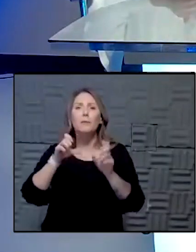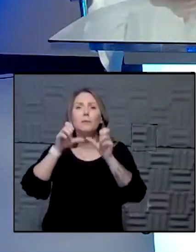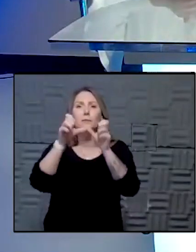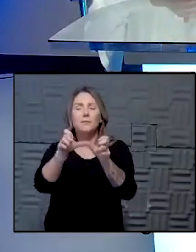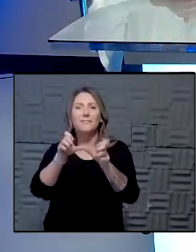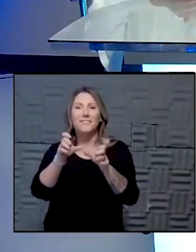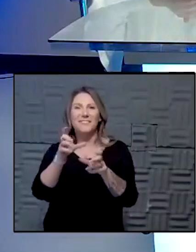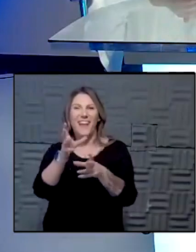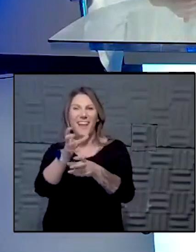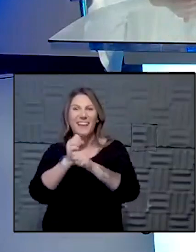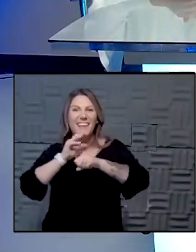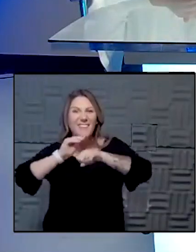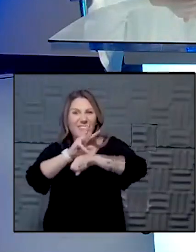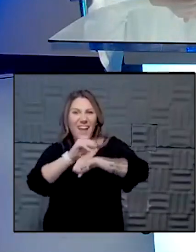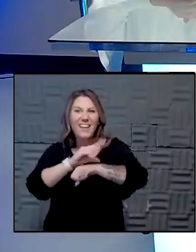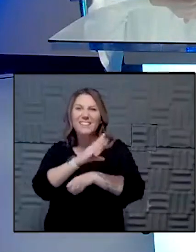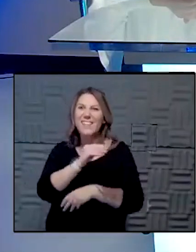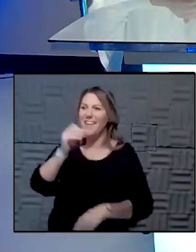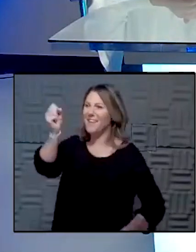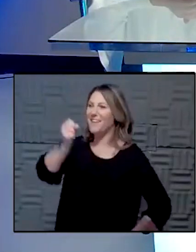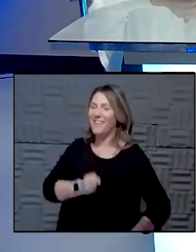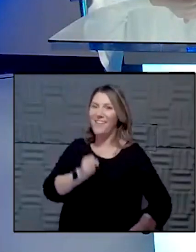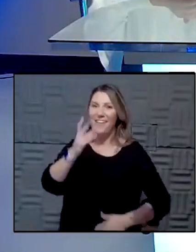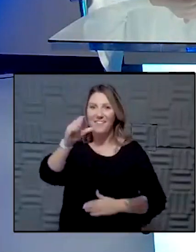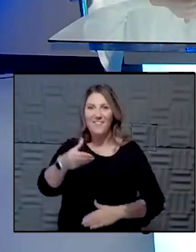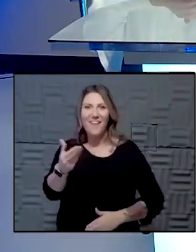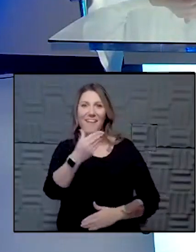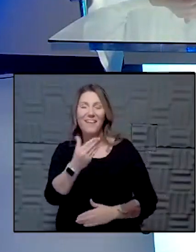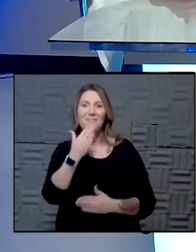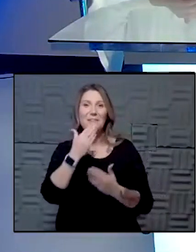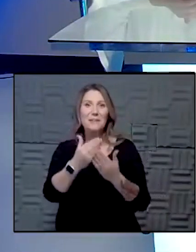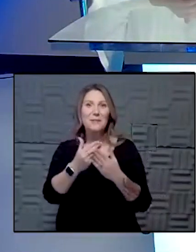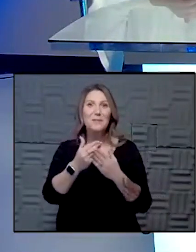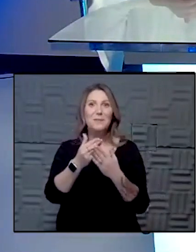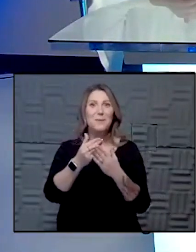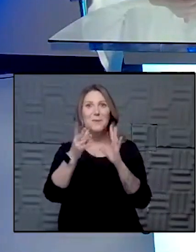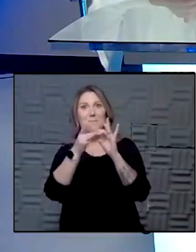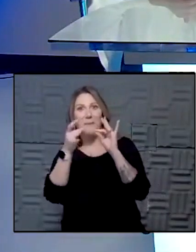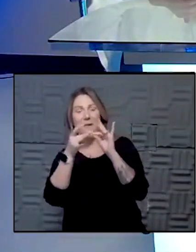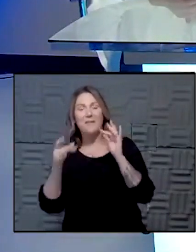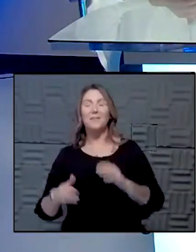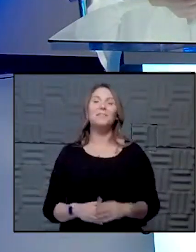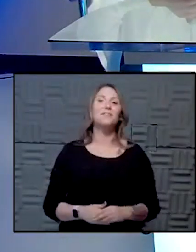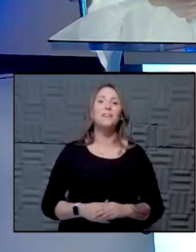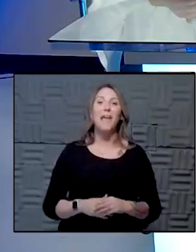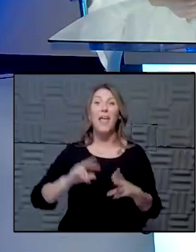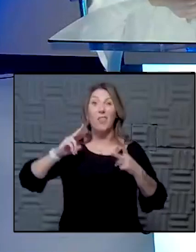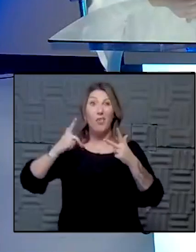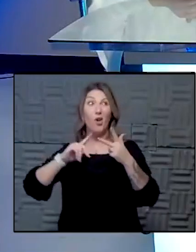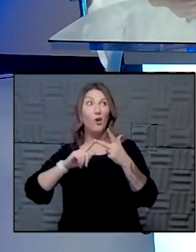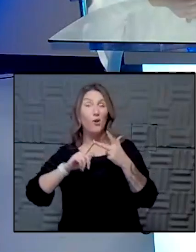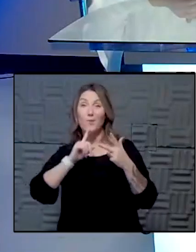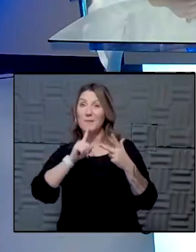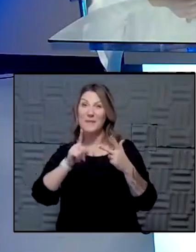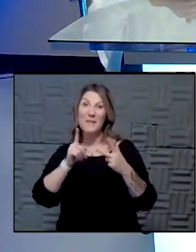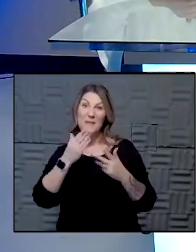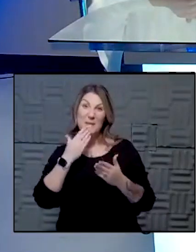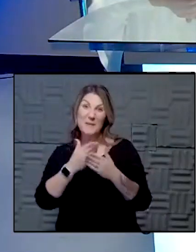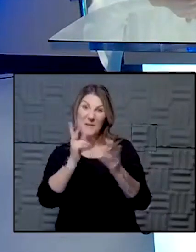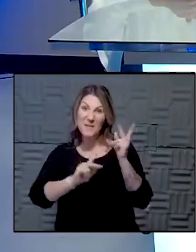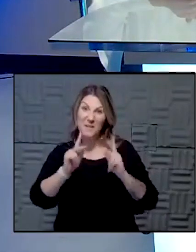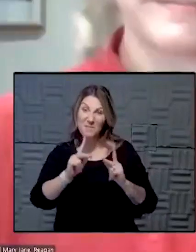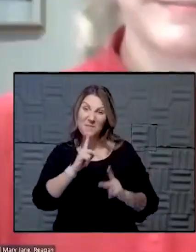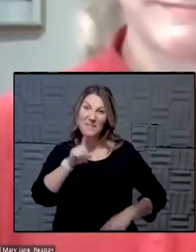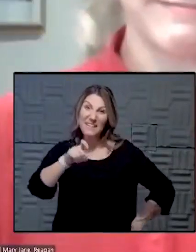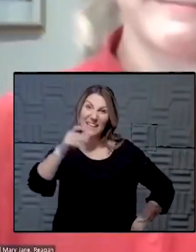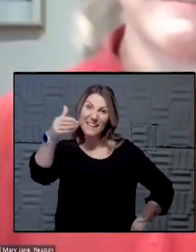some advice and keep them coming on and giving the good message. Yeah, I think that's great. And third, I think they just seem like good folks here. I think we got to bring